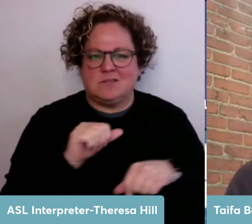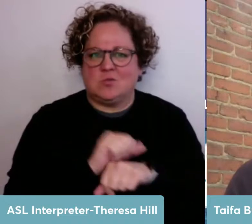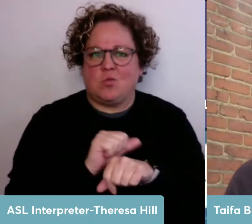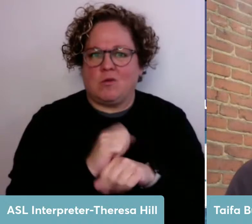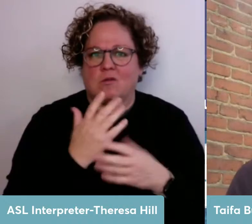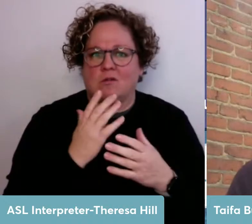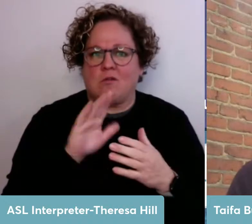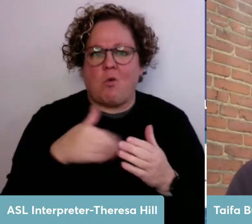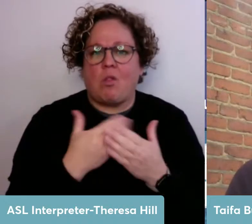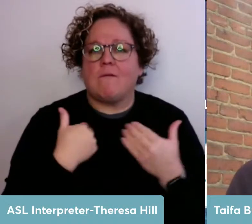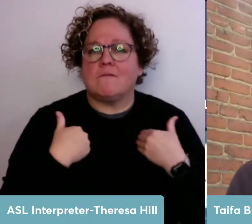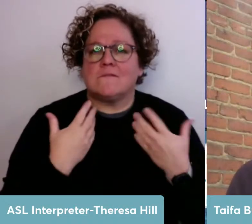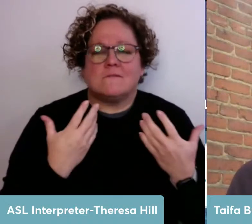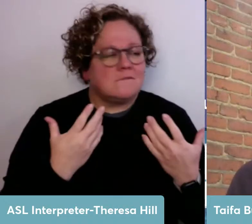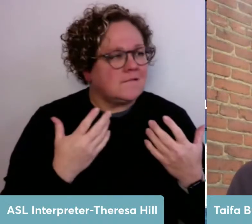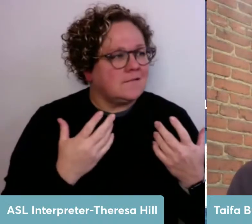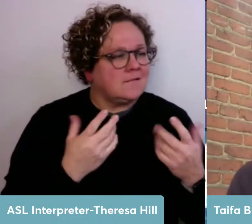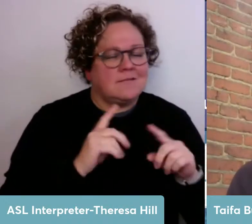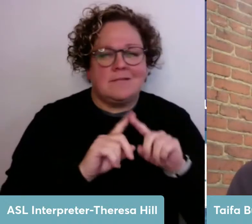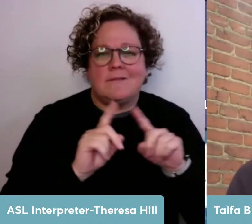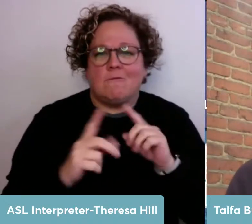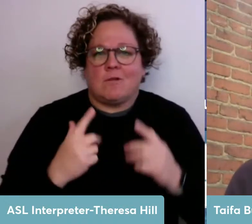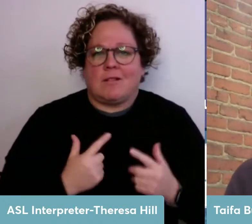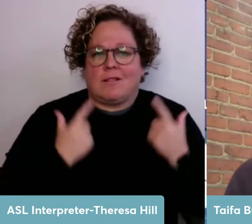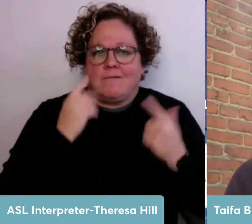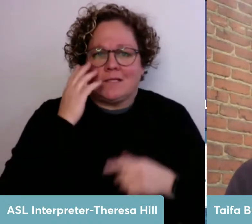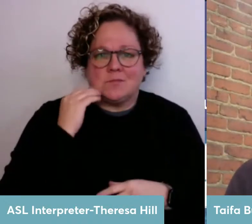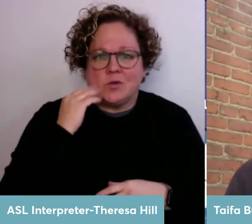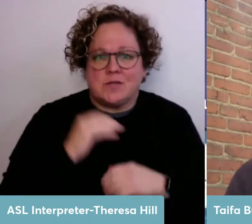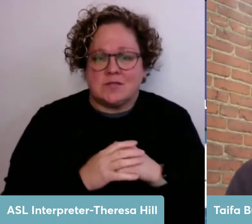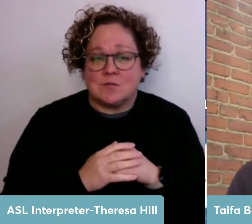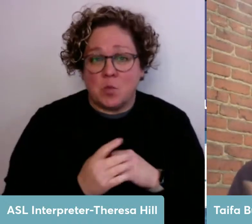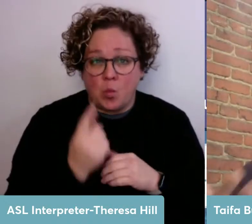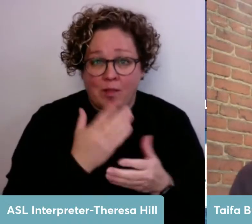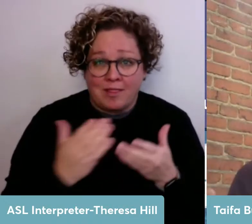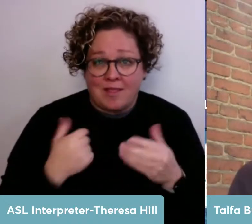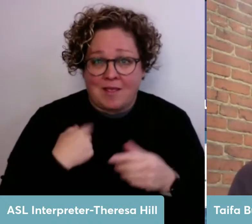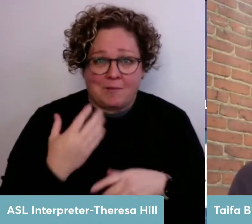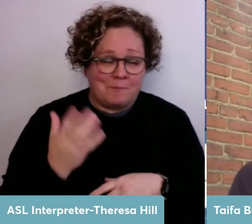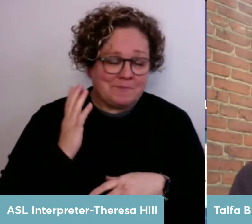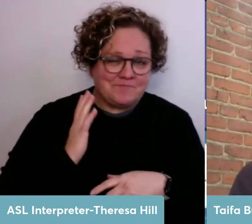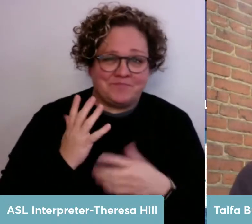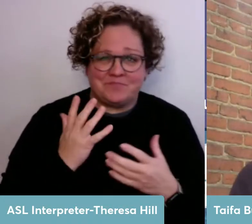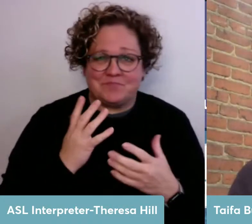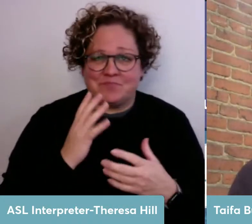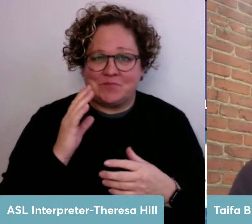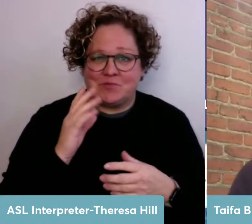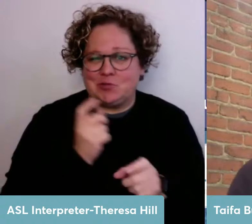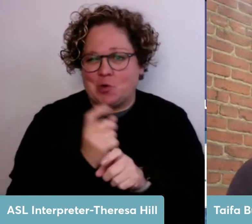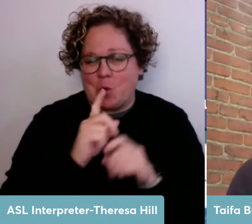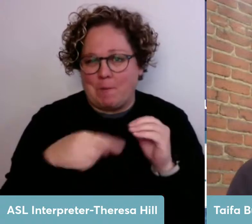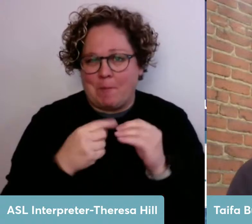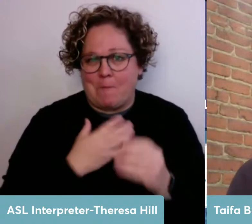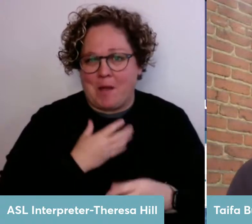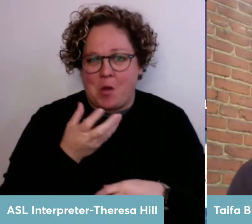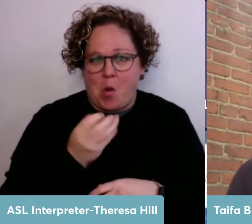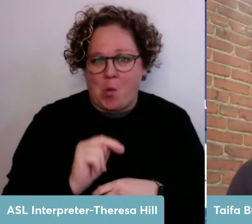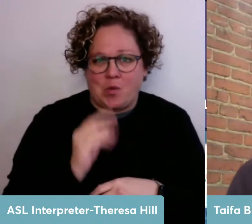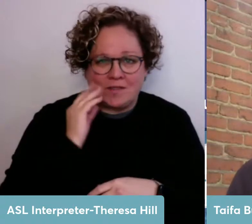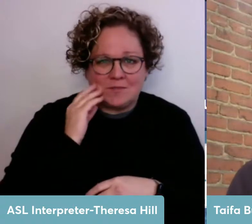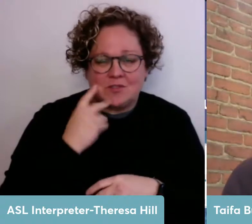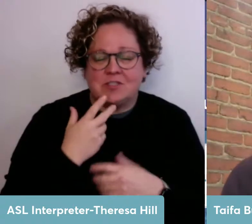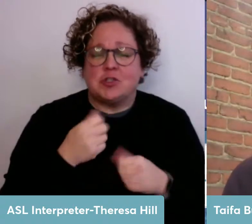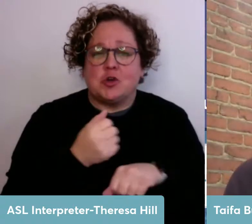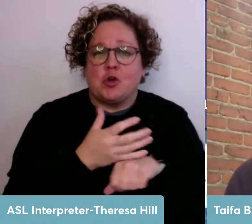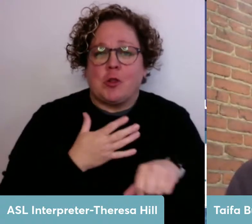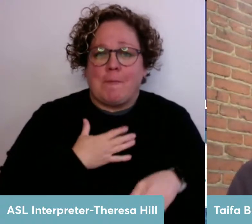lived experience. And one of the things that I used to joke about in terms of my own experience was early in my career, I